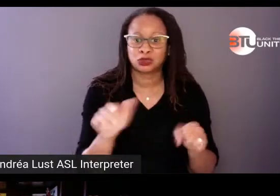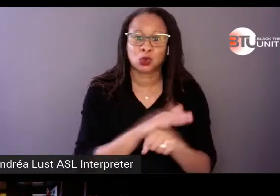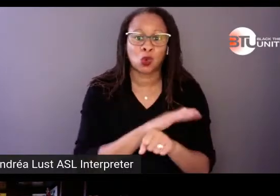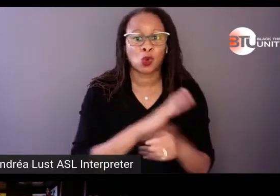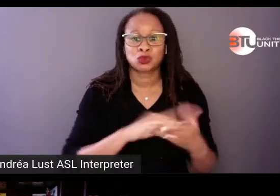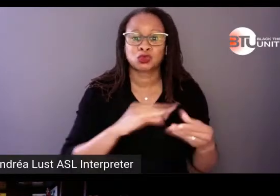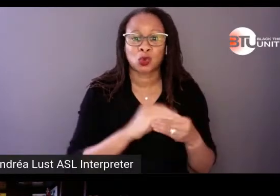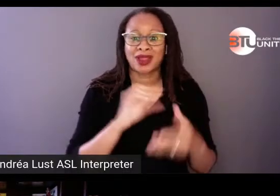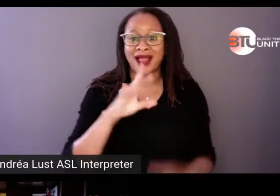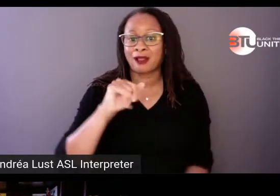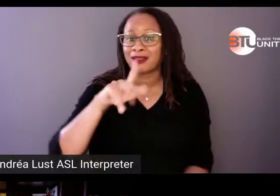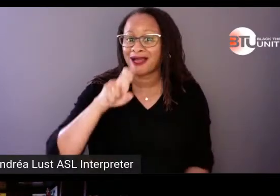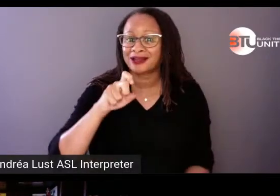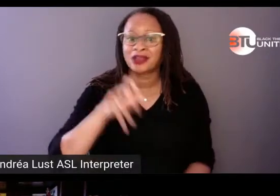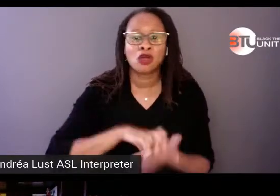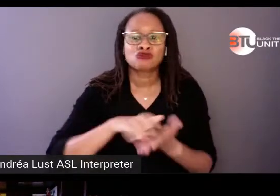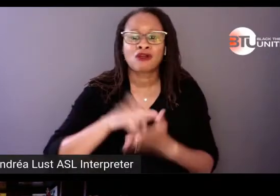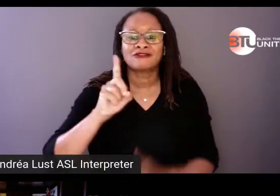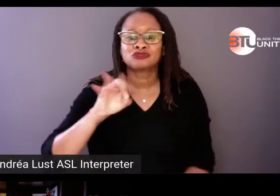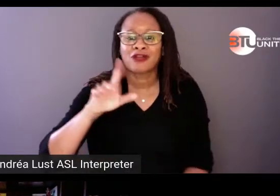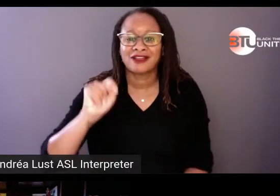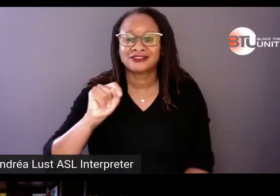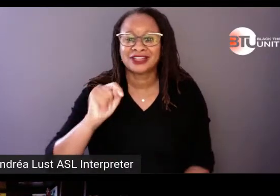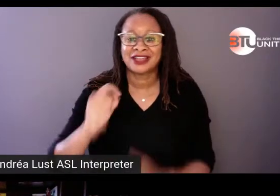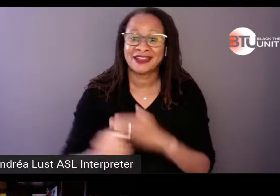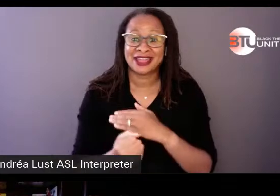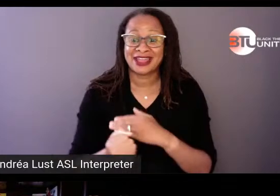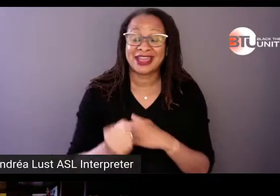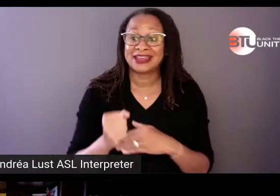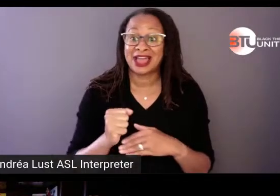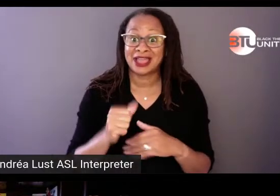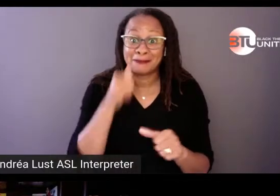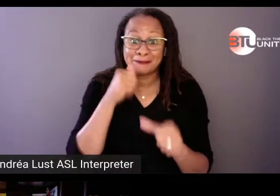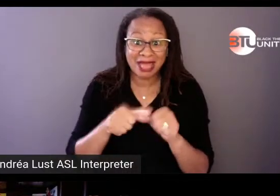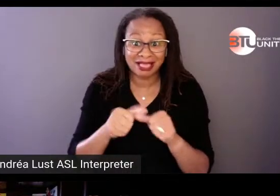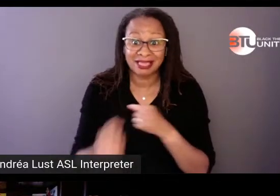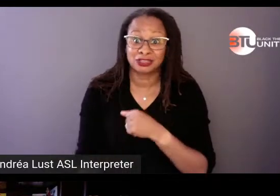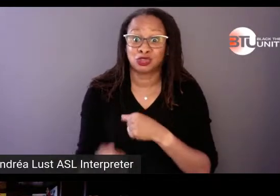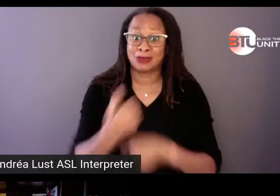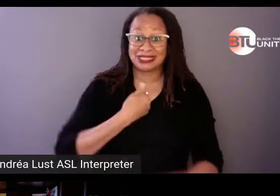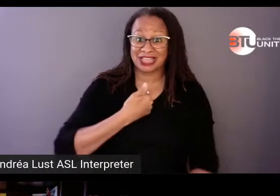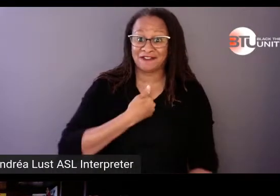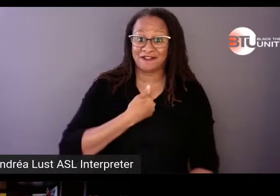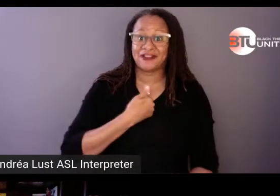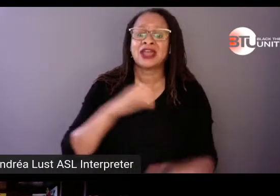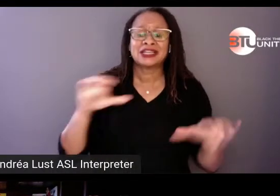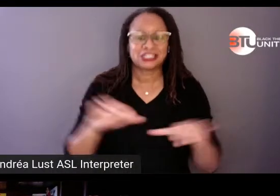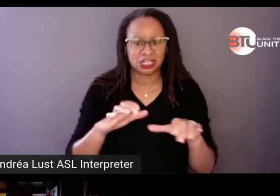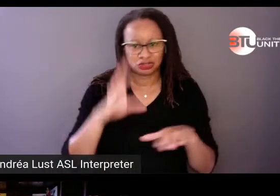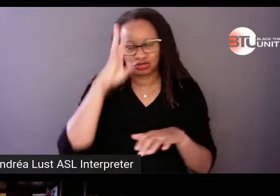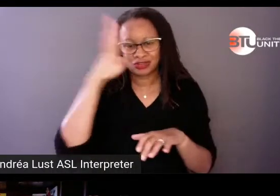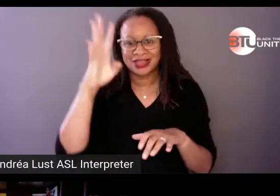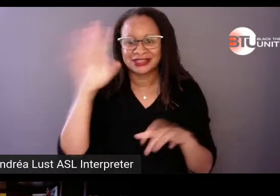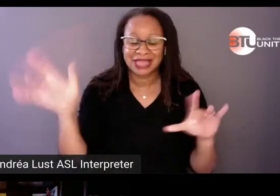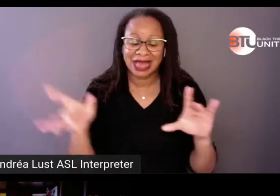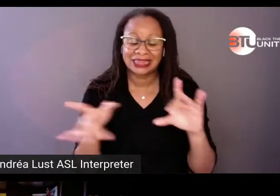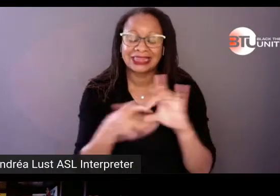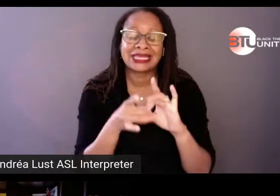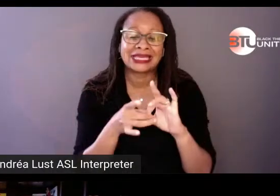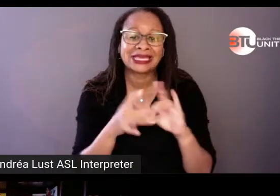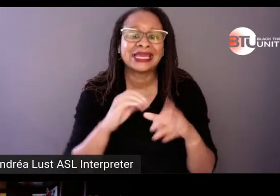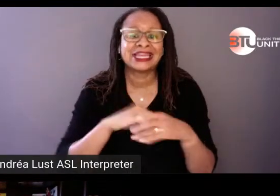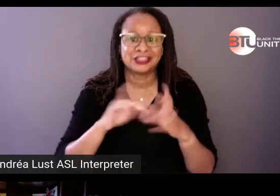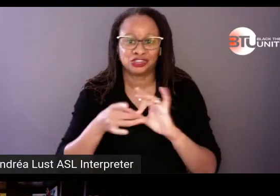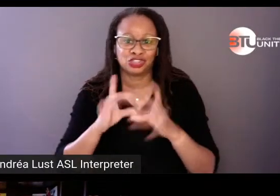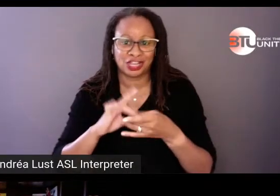story outline or this rough draft, and you send it to yourself, and I did it this at this point, it does create a link in the chain of